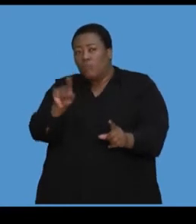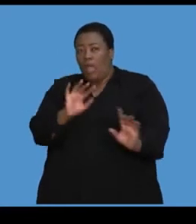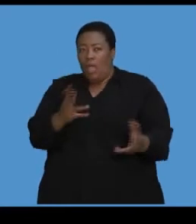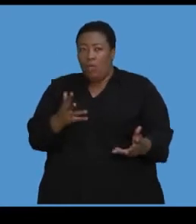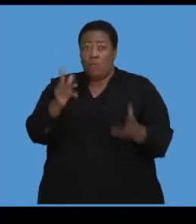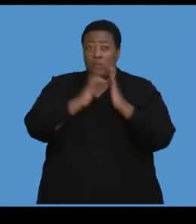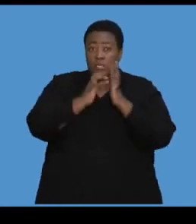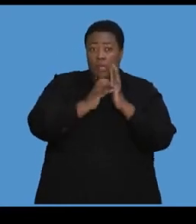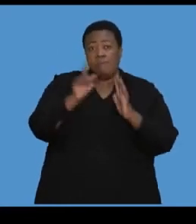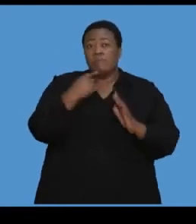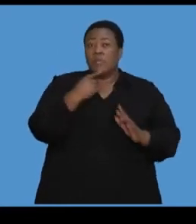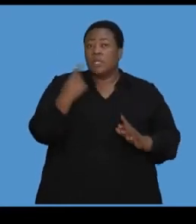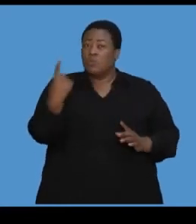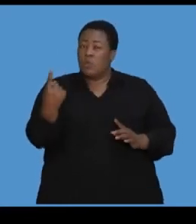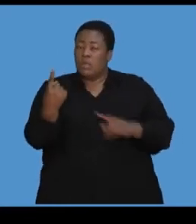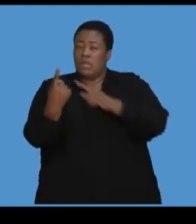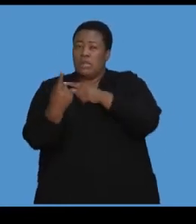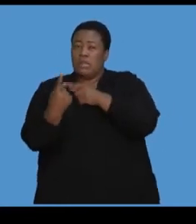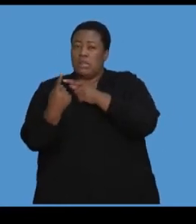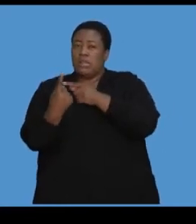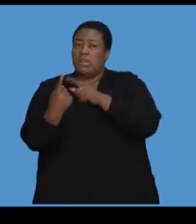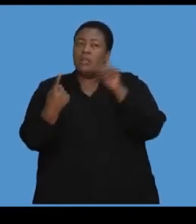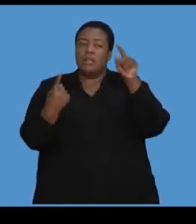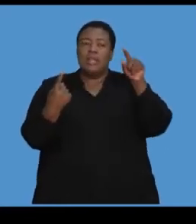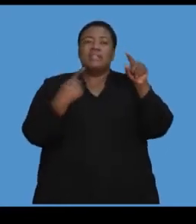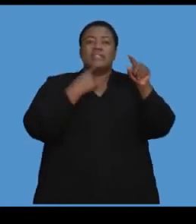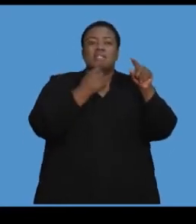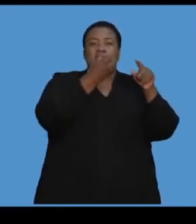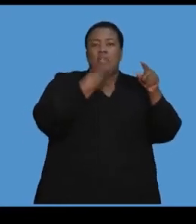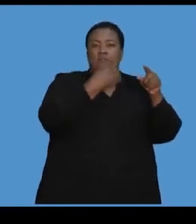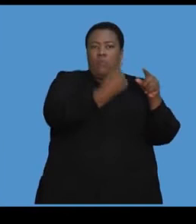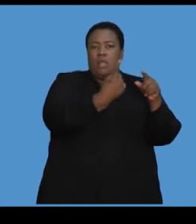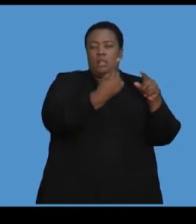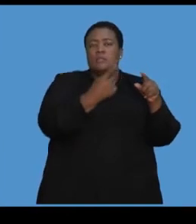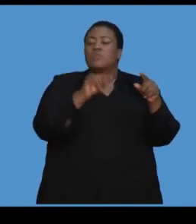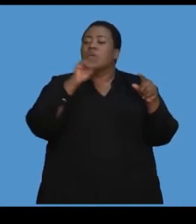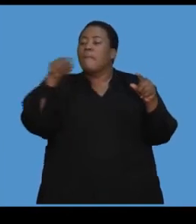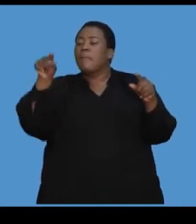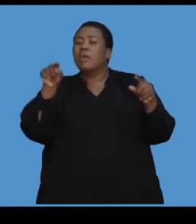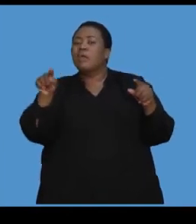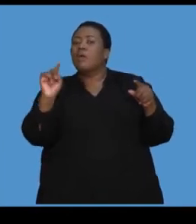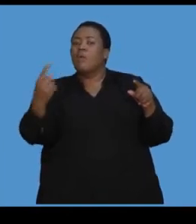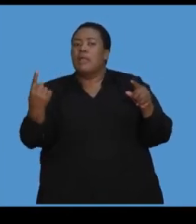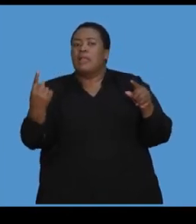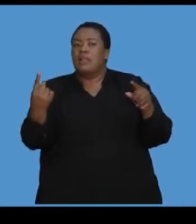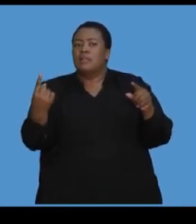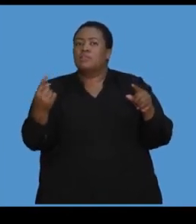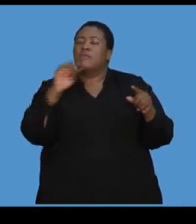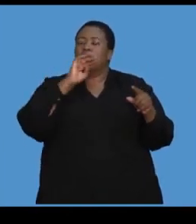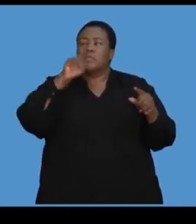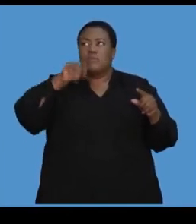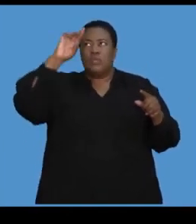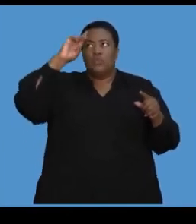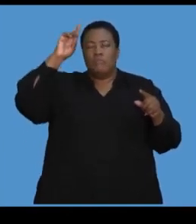For example, this one says 1, and it's typically a 1-mark question there. So you need to recall and you need to